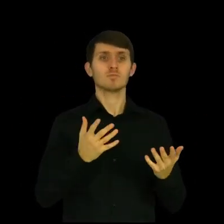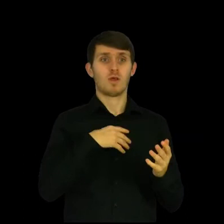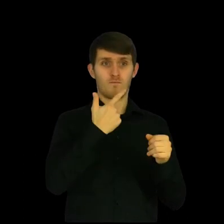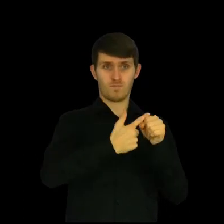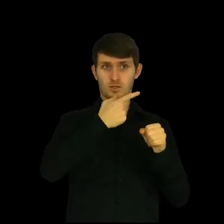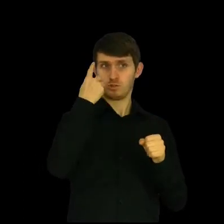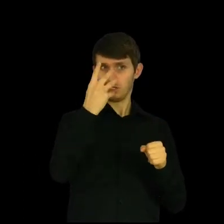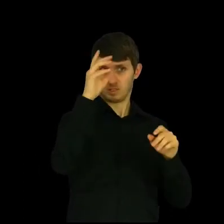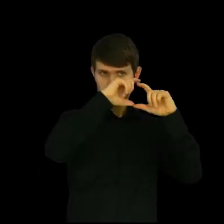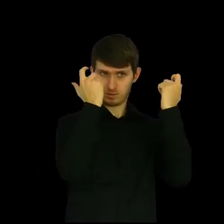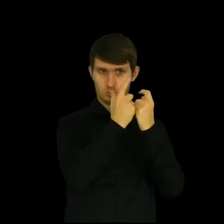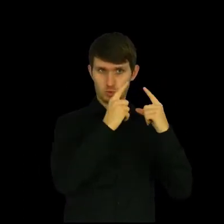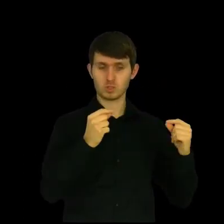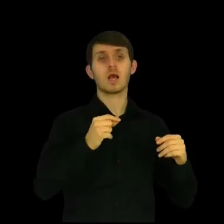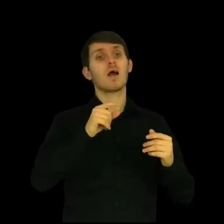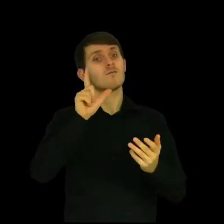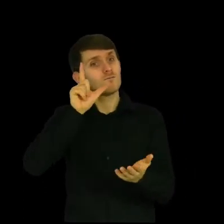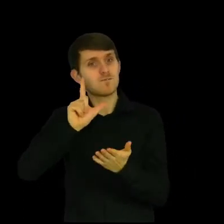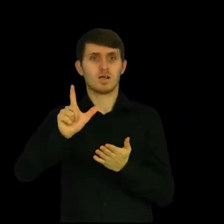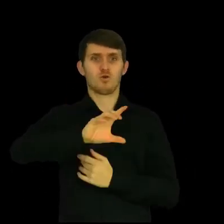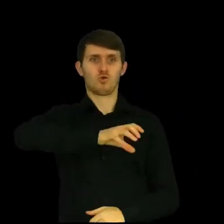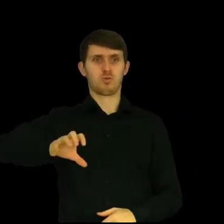as reasonable way of doing this is